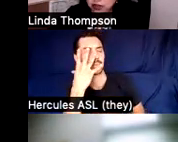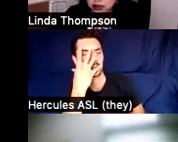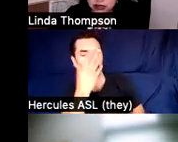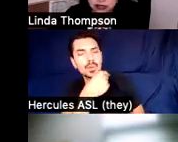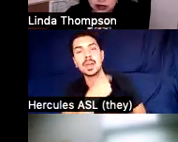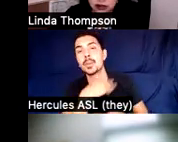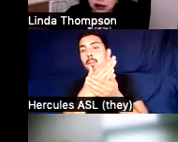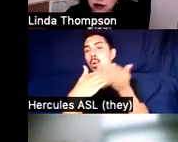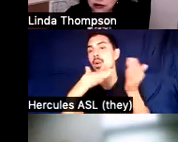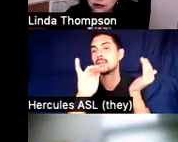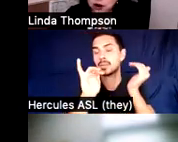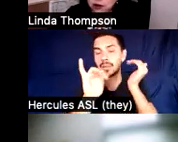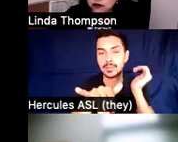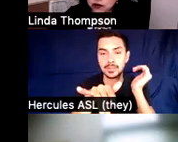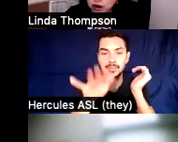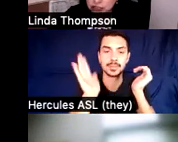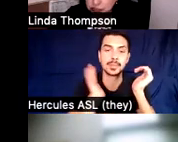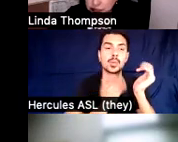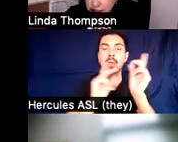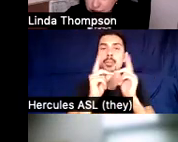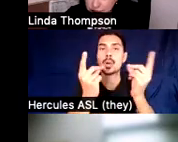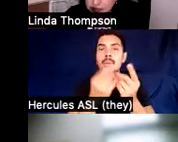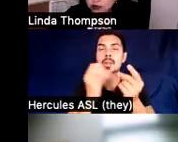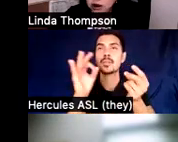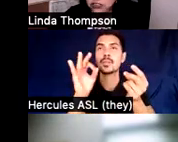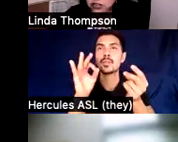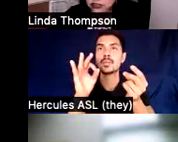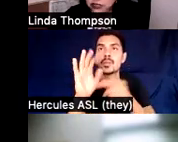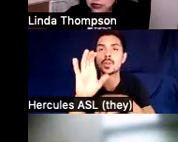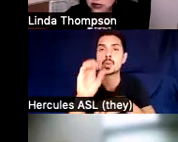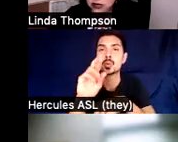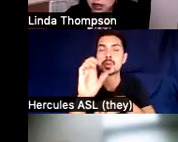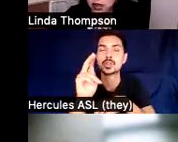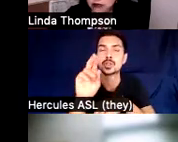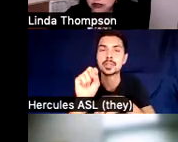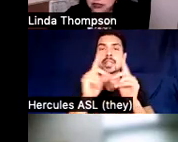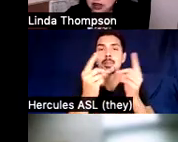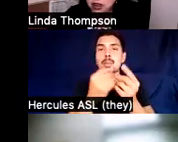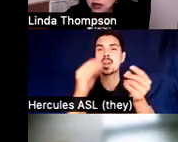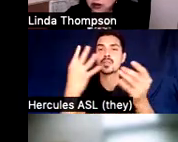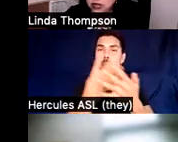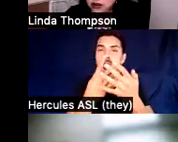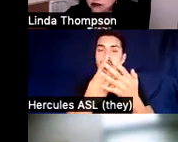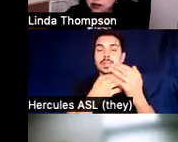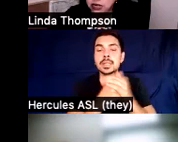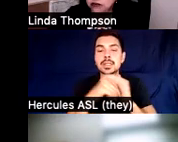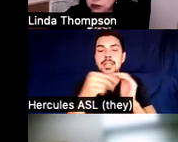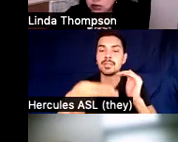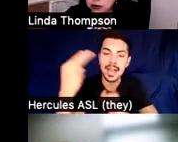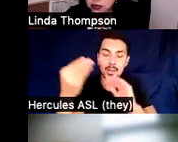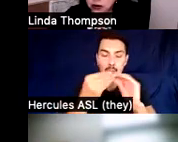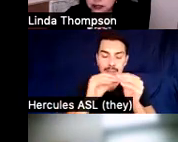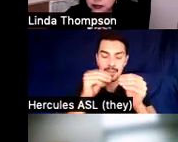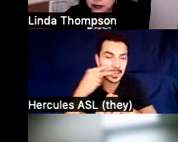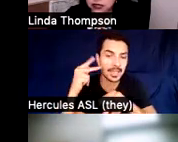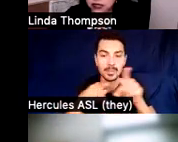of the, our Department of Corrections has a prison project, and there's a high rate of Native